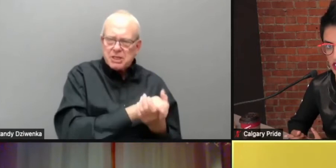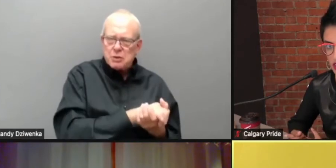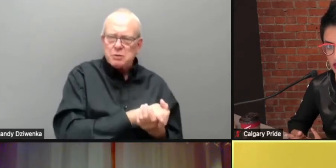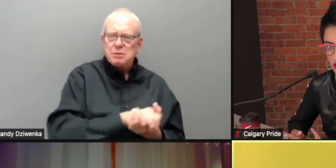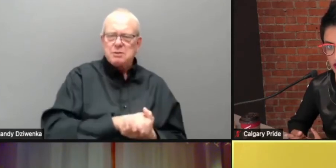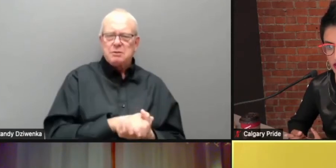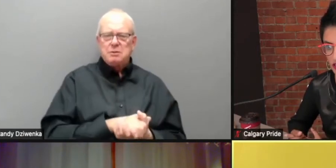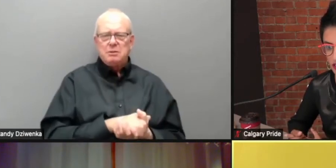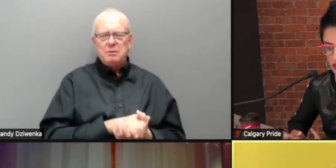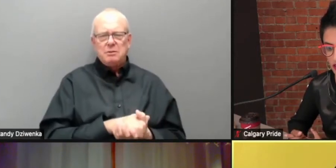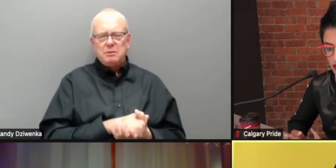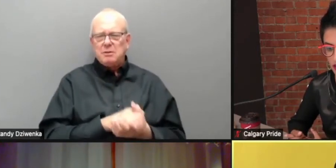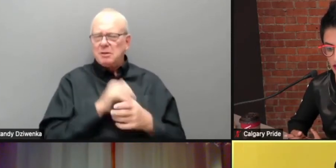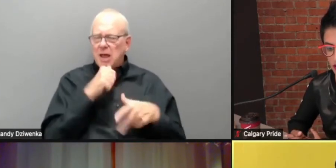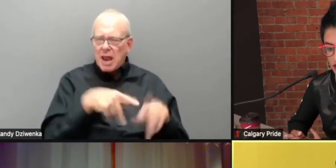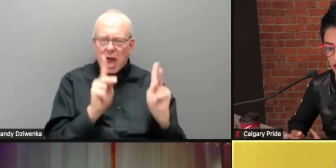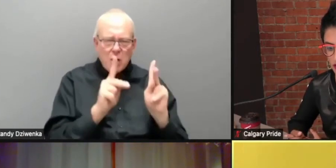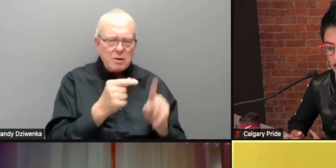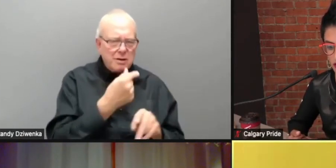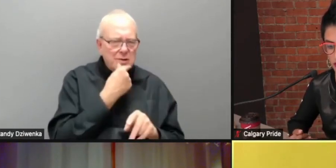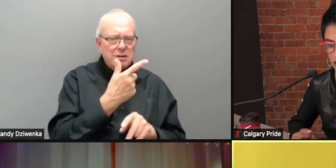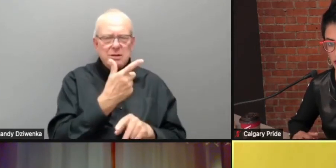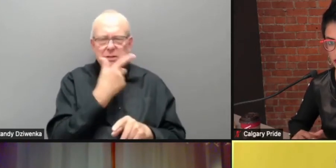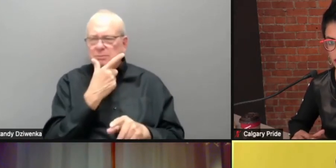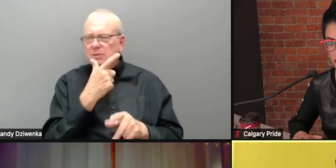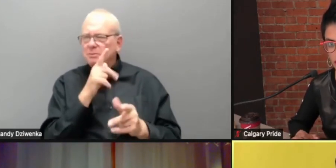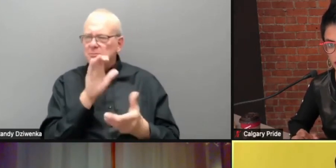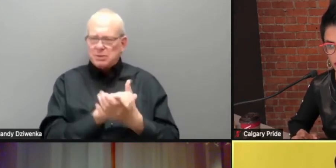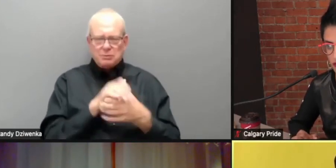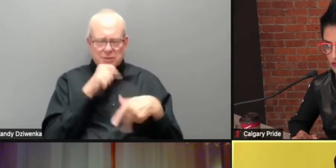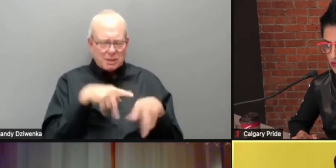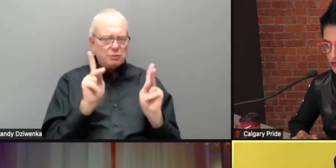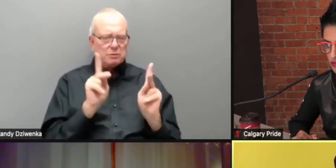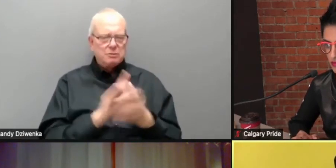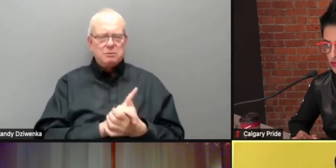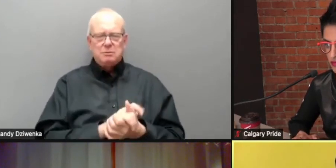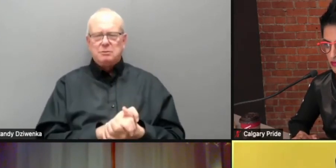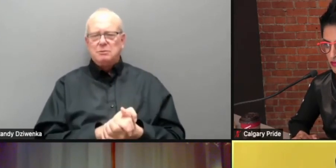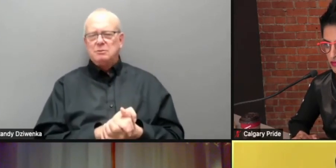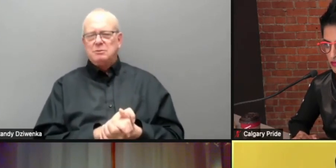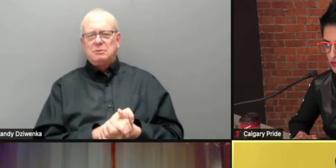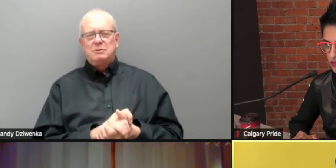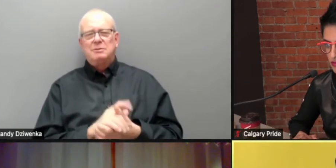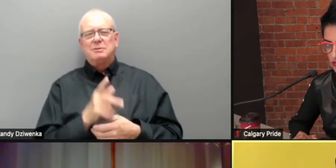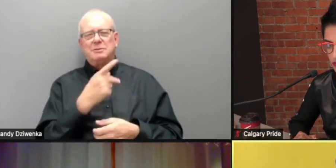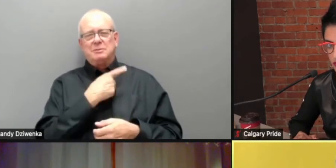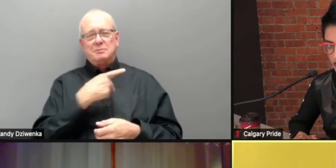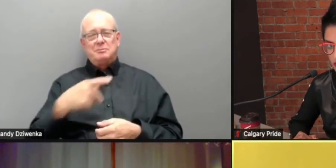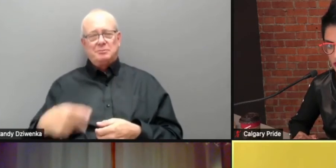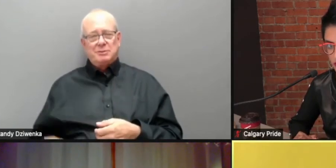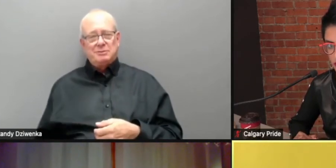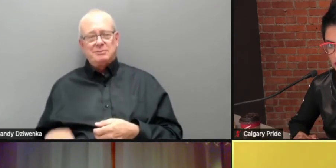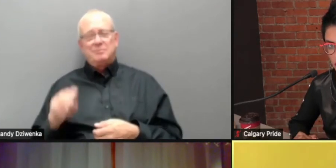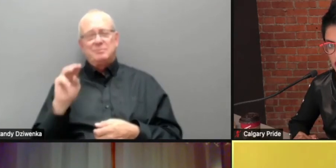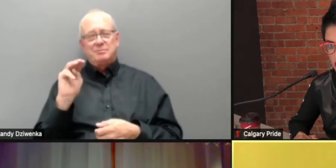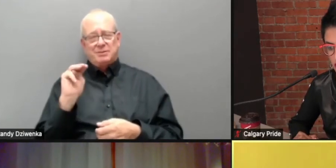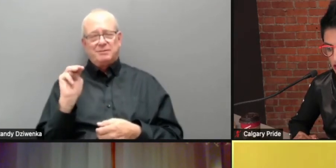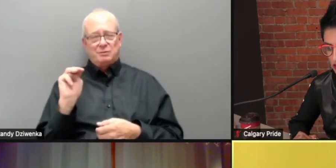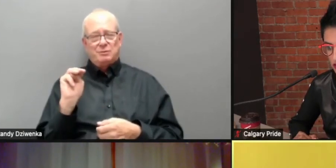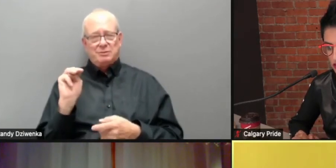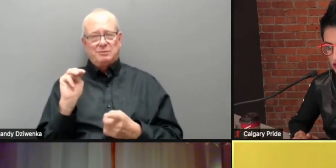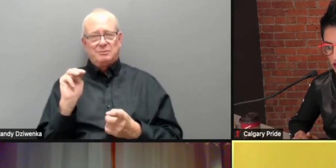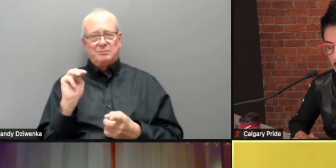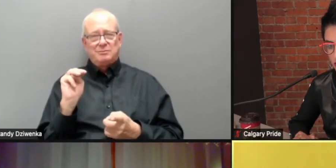Yeah, so again, advocacy comes in place here, and there's again as I mentioned in the past,